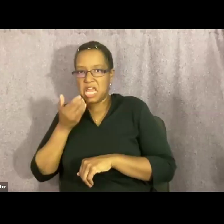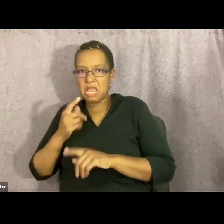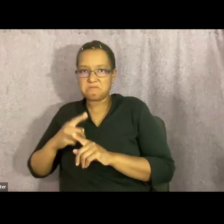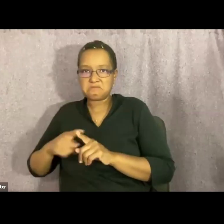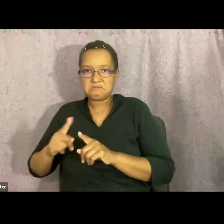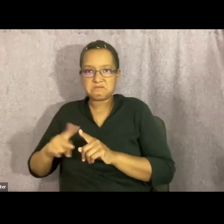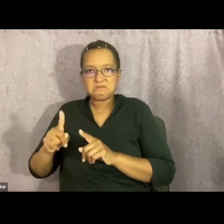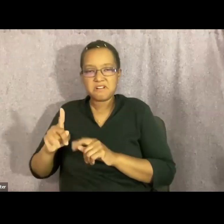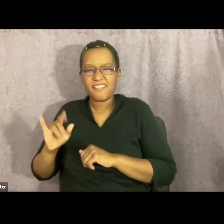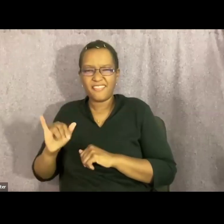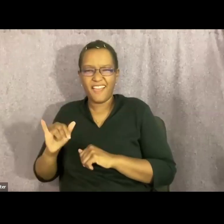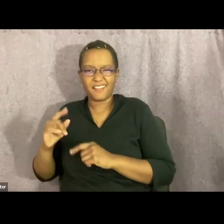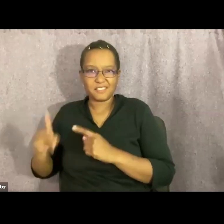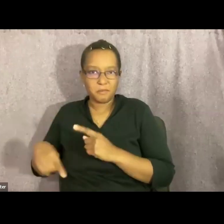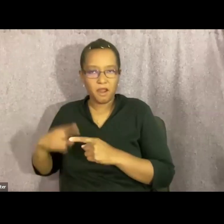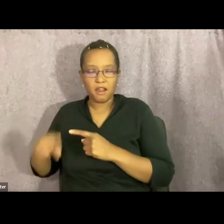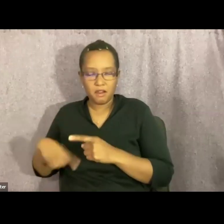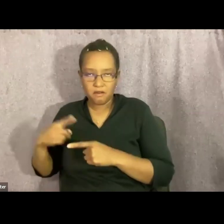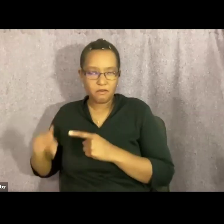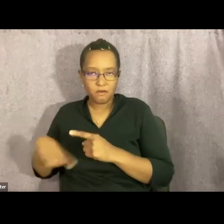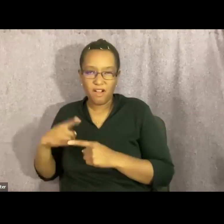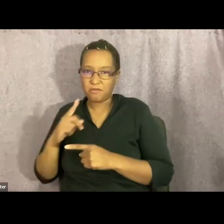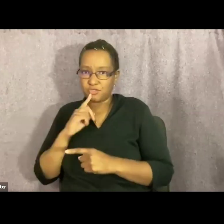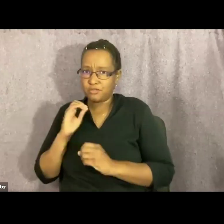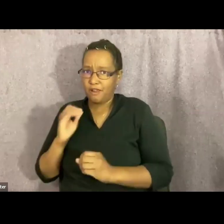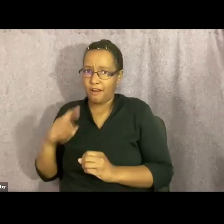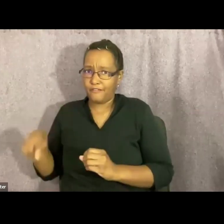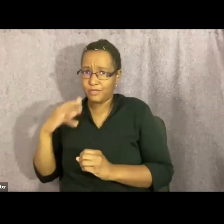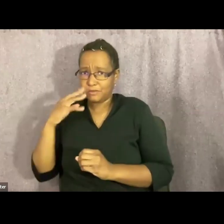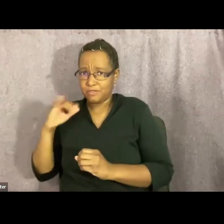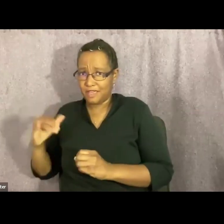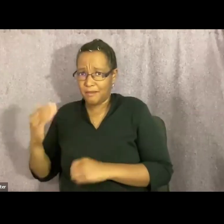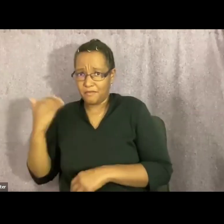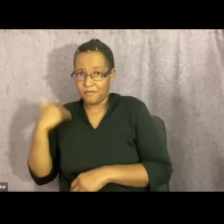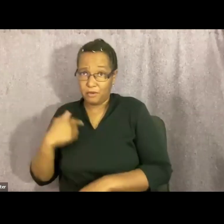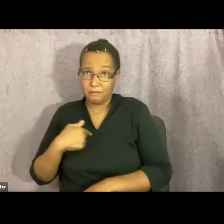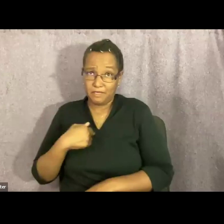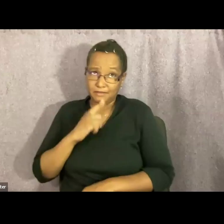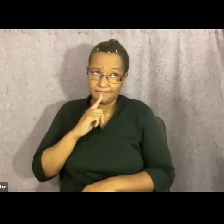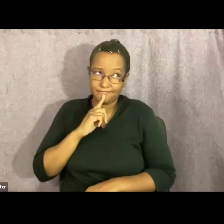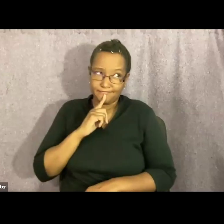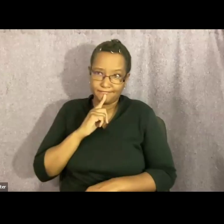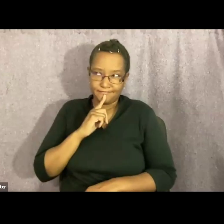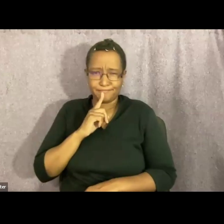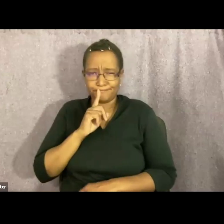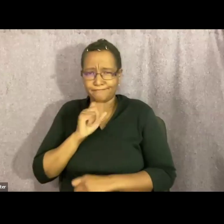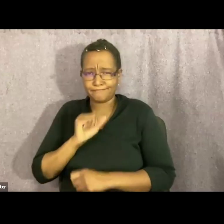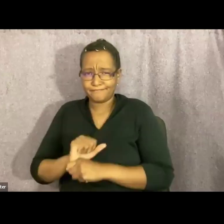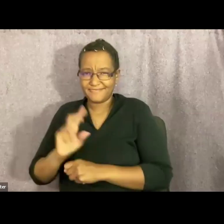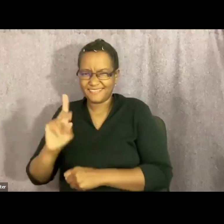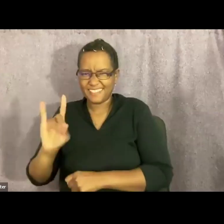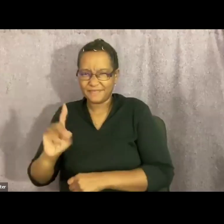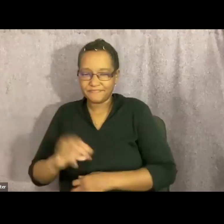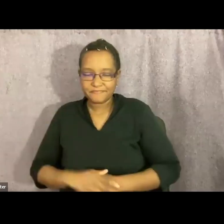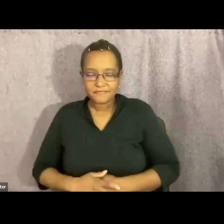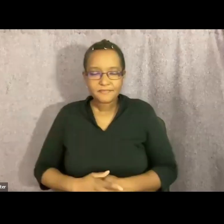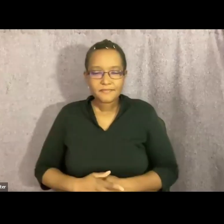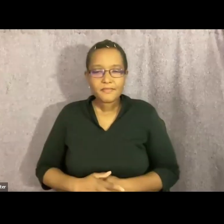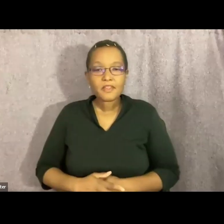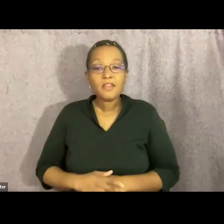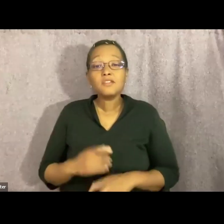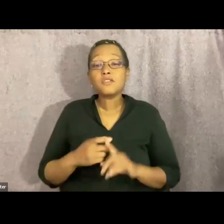sure none of us have tangled with before, me especially. Building off of the gracious feedback